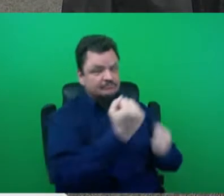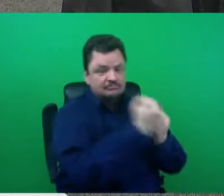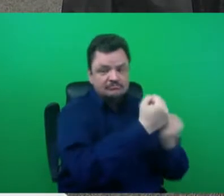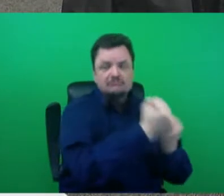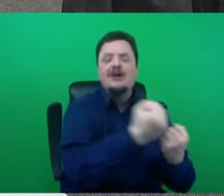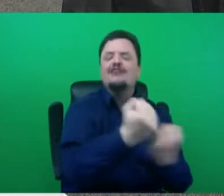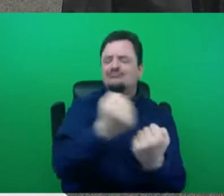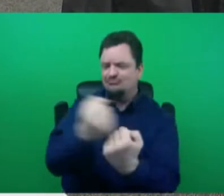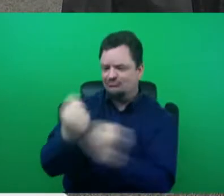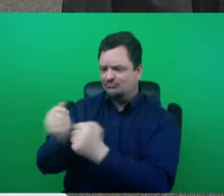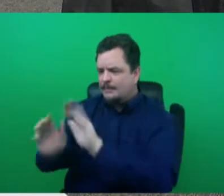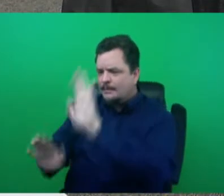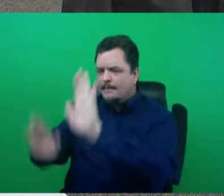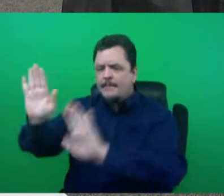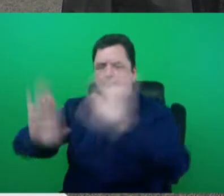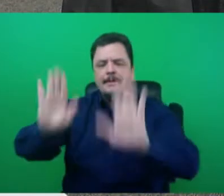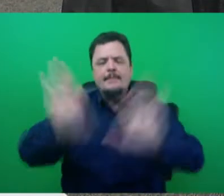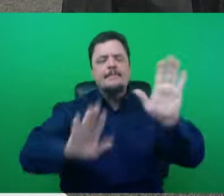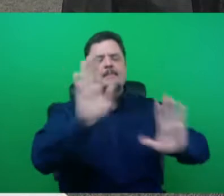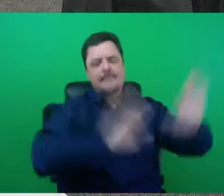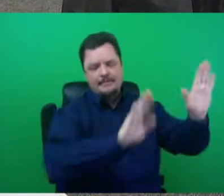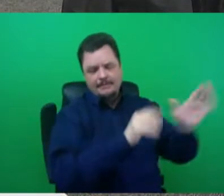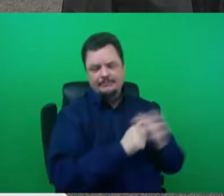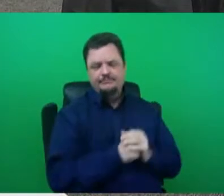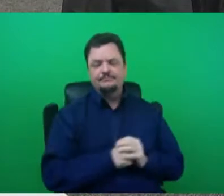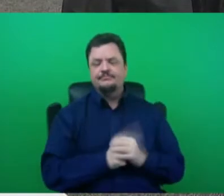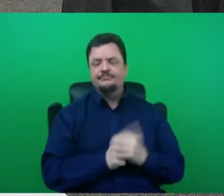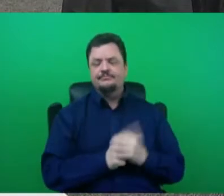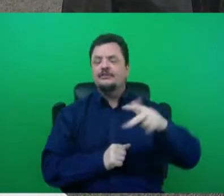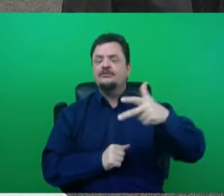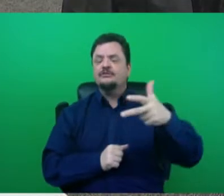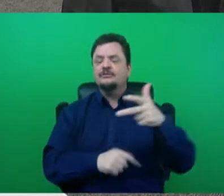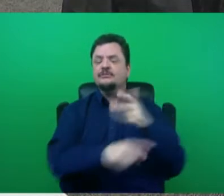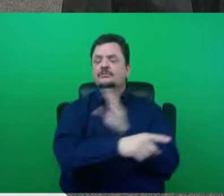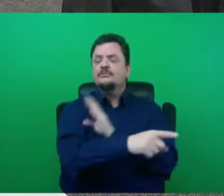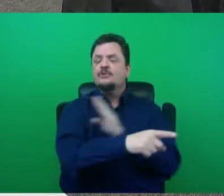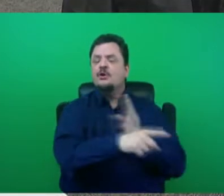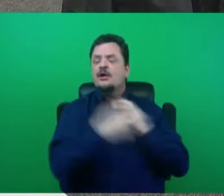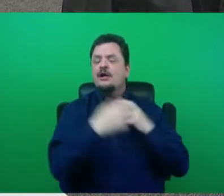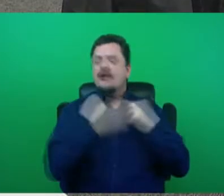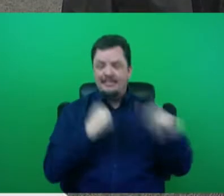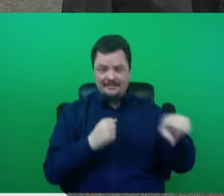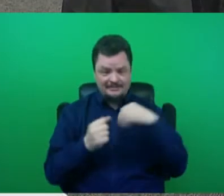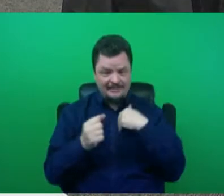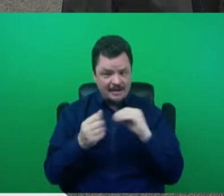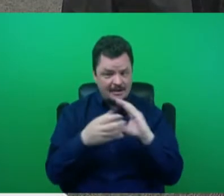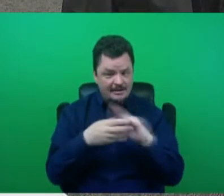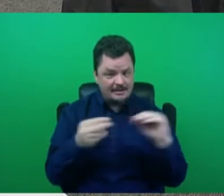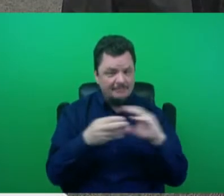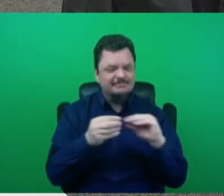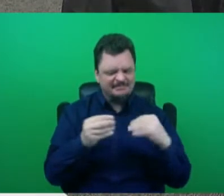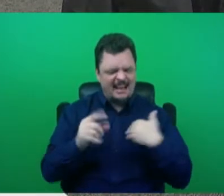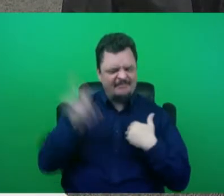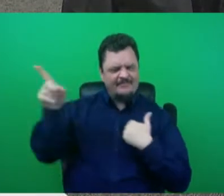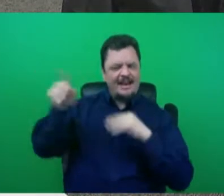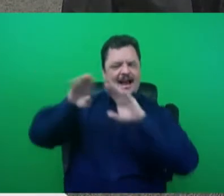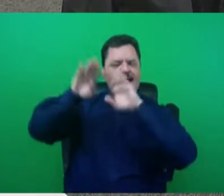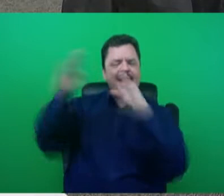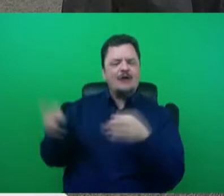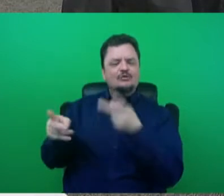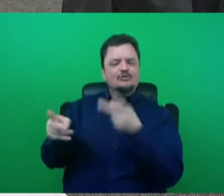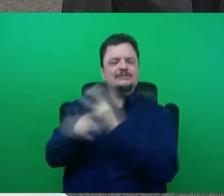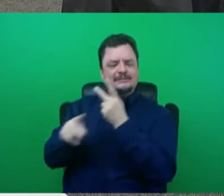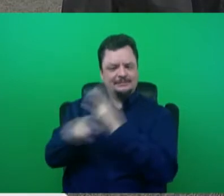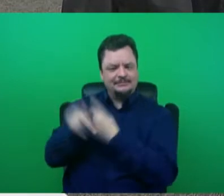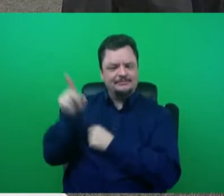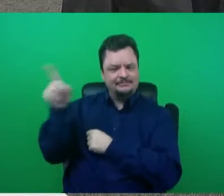Aye. So number three, Board of Health comments. We have a little housekeeping to do. And it turns out that the Air Force Academy